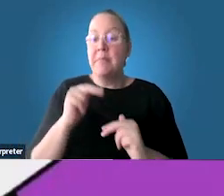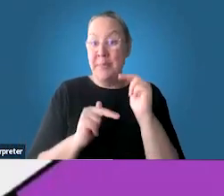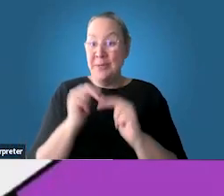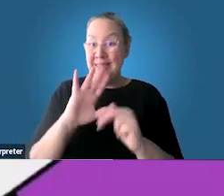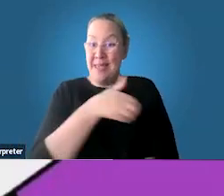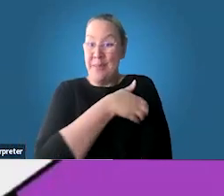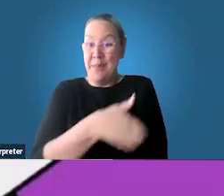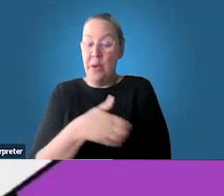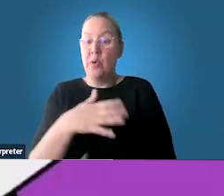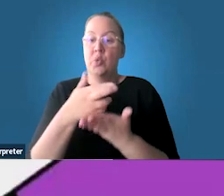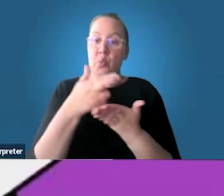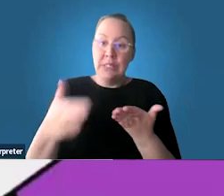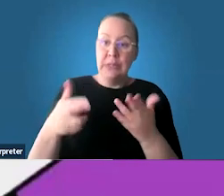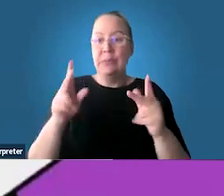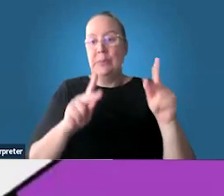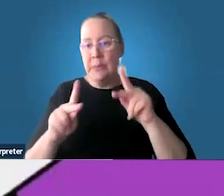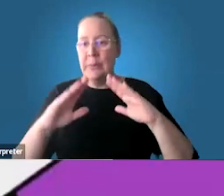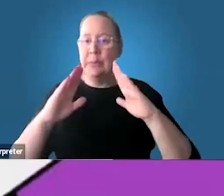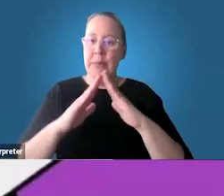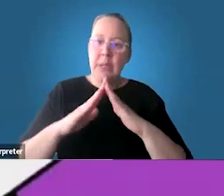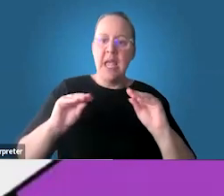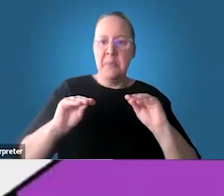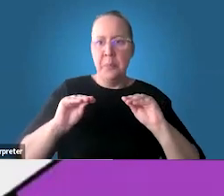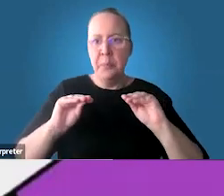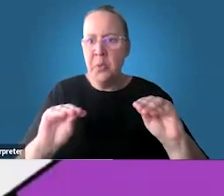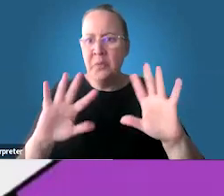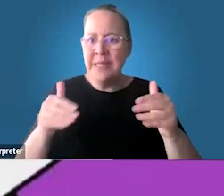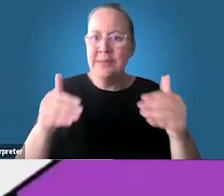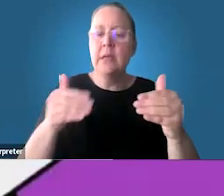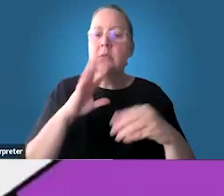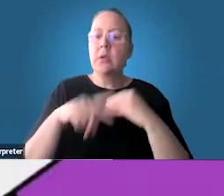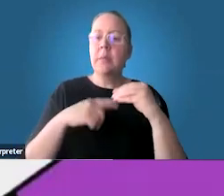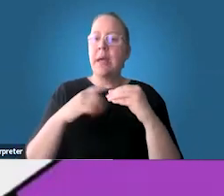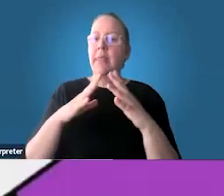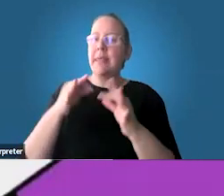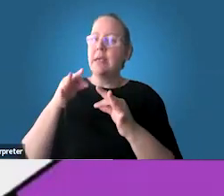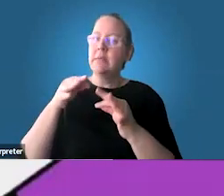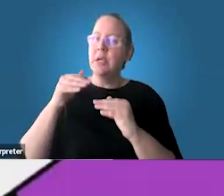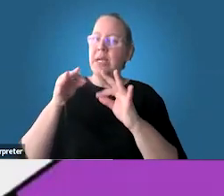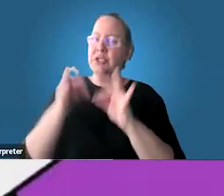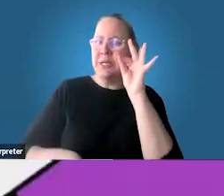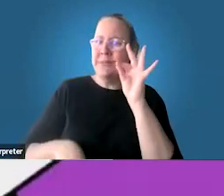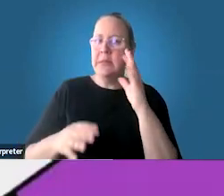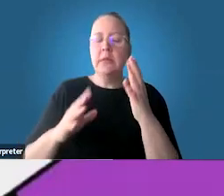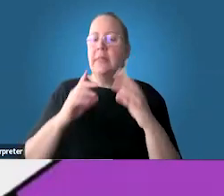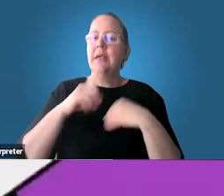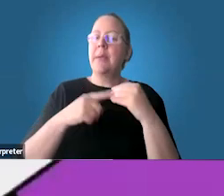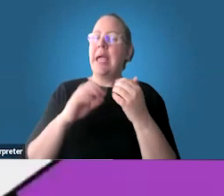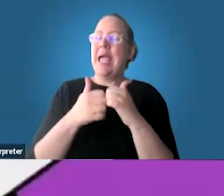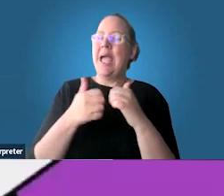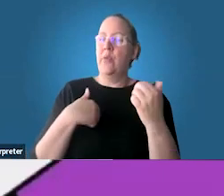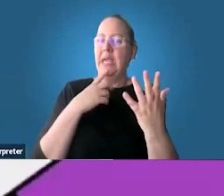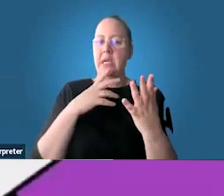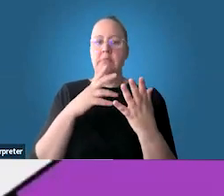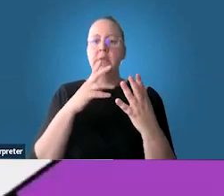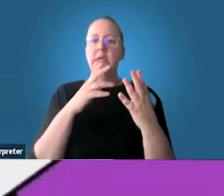means resourcing the people and communities and movements most impacted by injustice to allow them to think about how they can be the narratives of their own